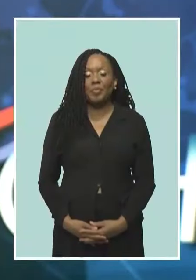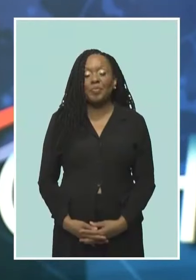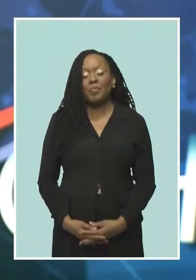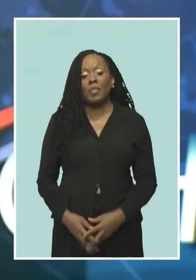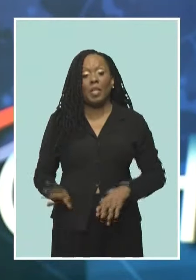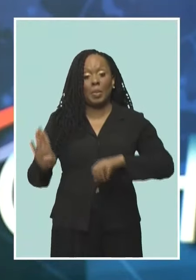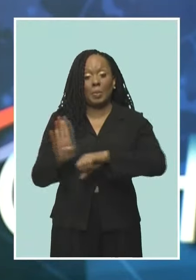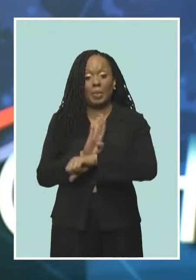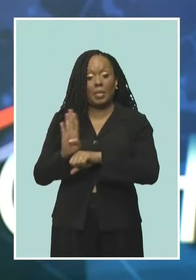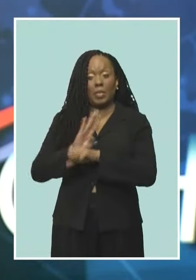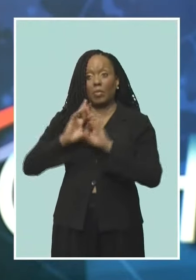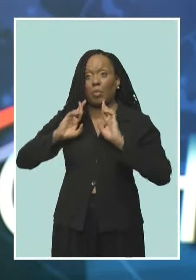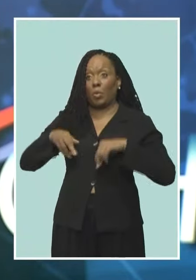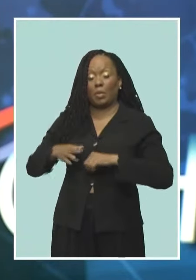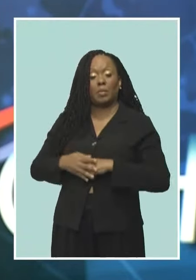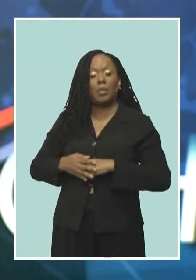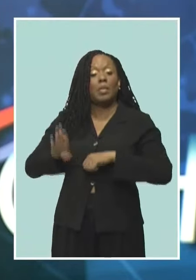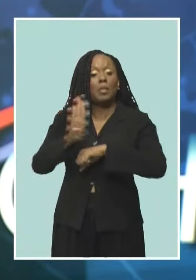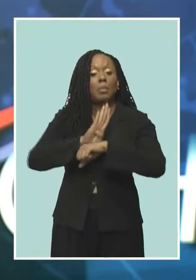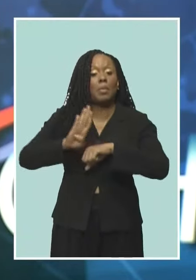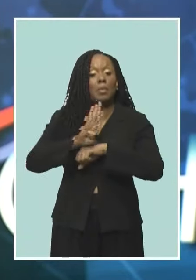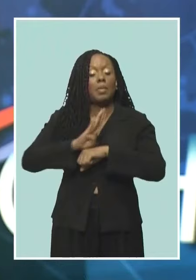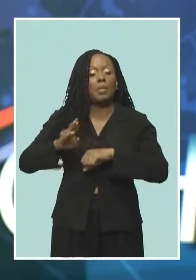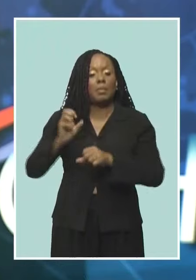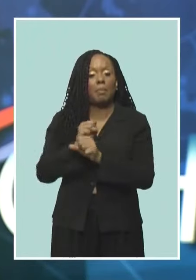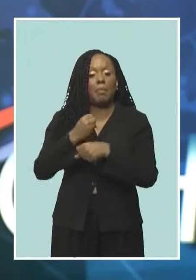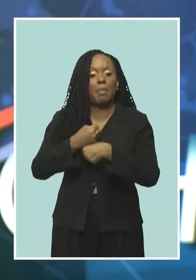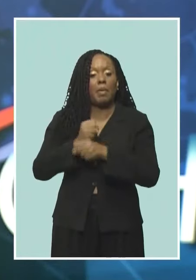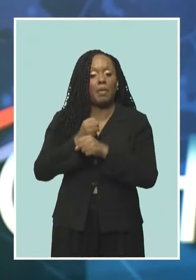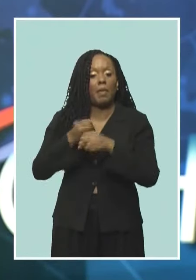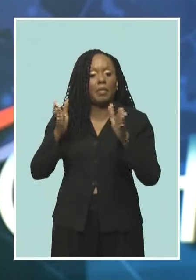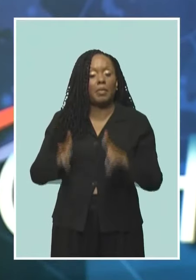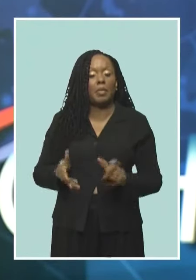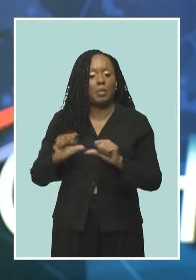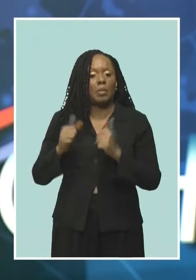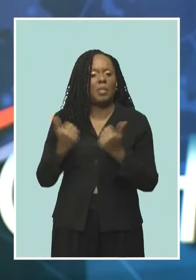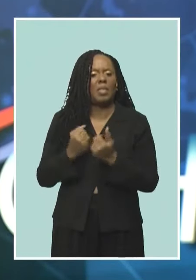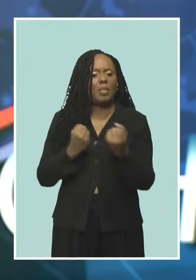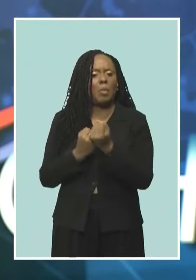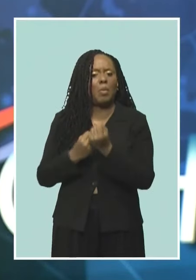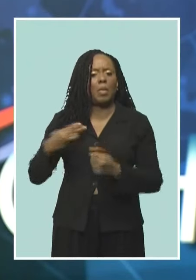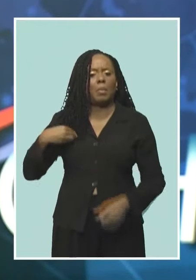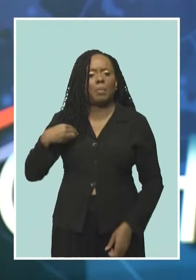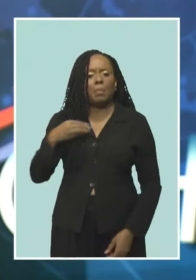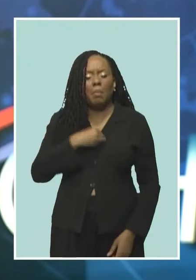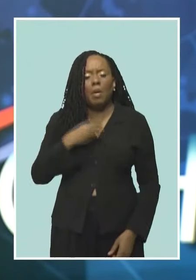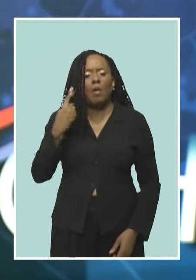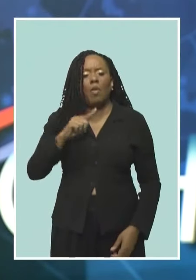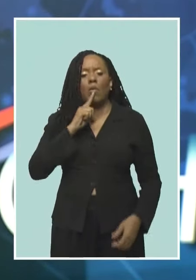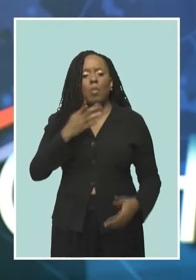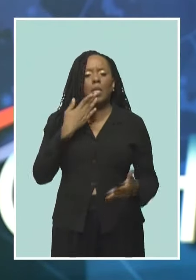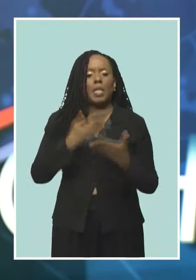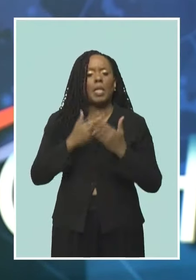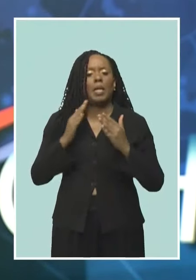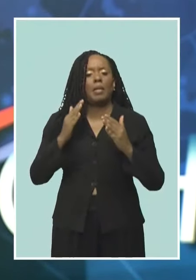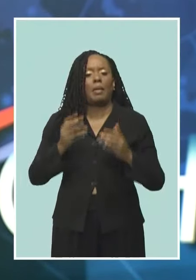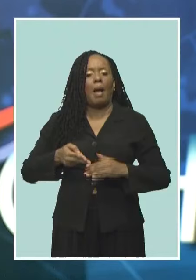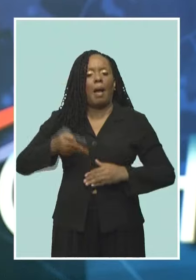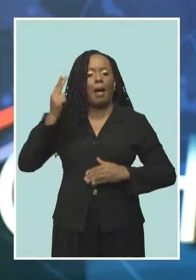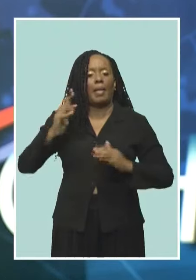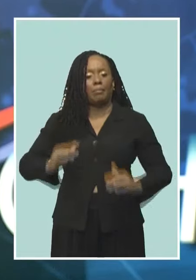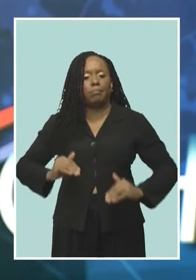In business, the Barbados Manufacturers Association is supporting its members in their commitment to upholding high production standards and maintaining good